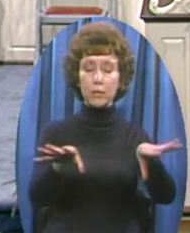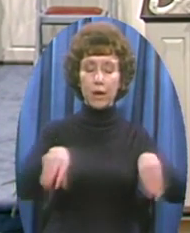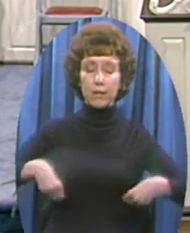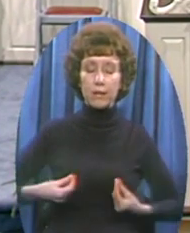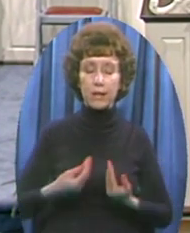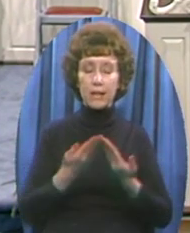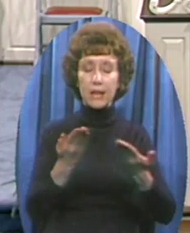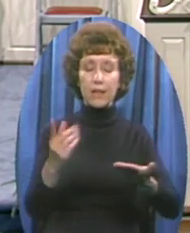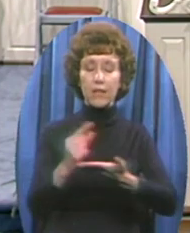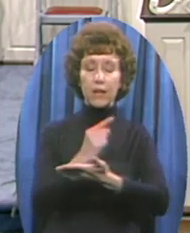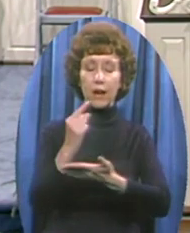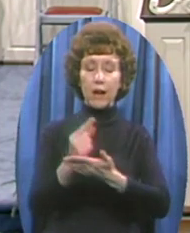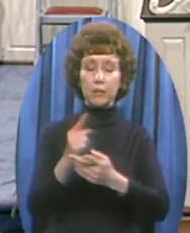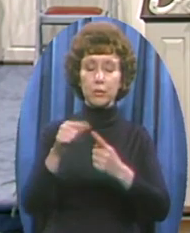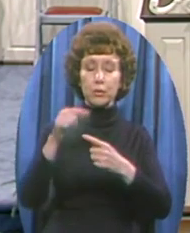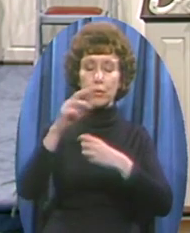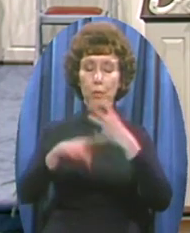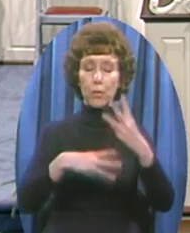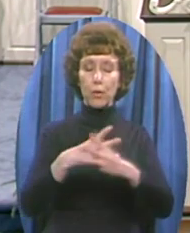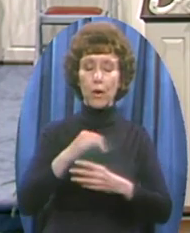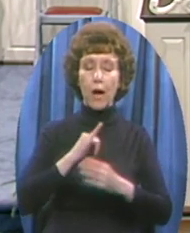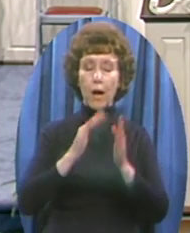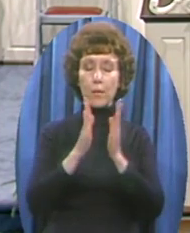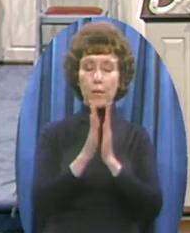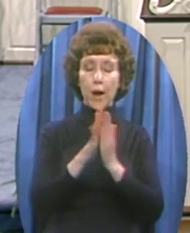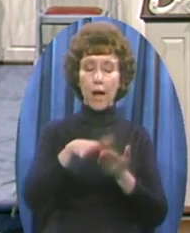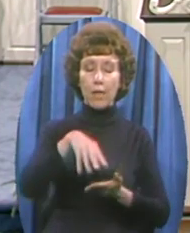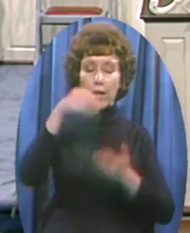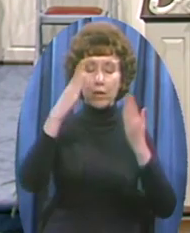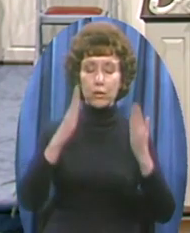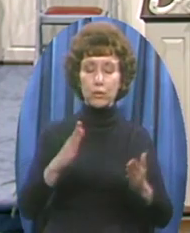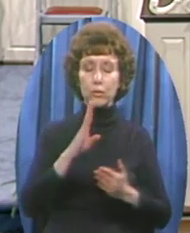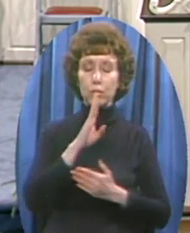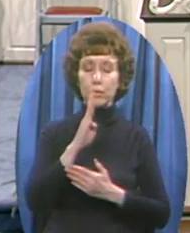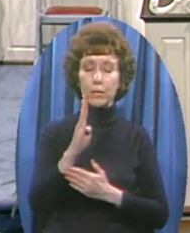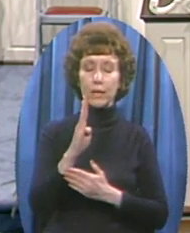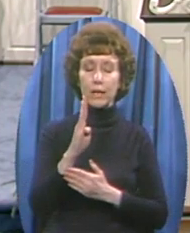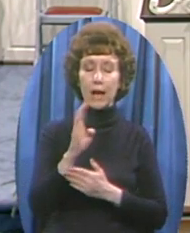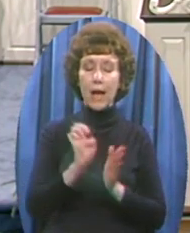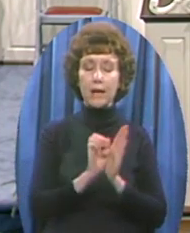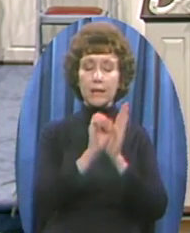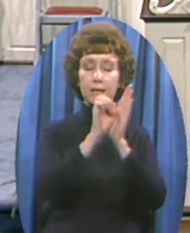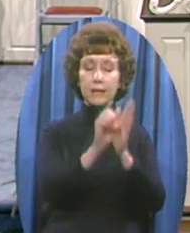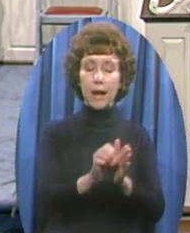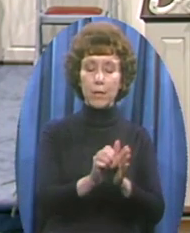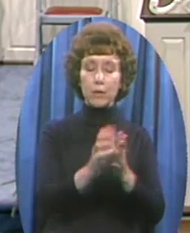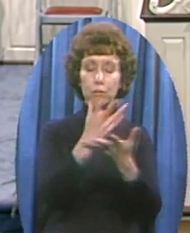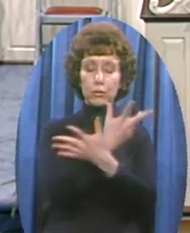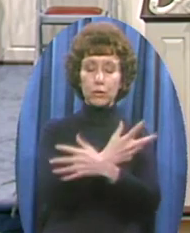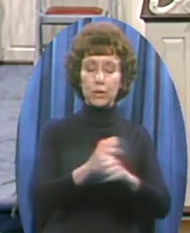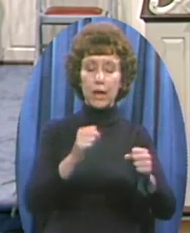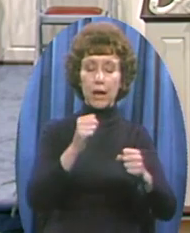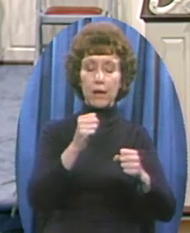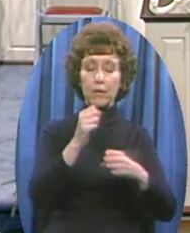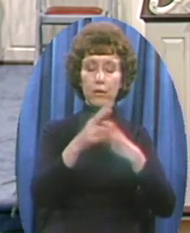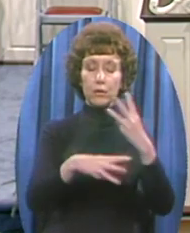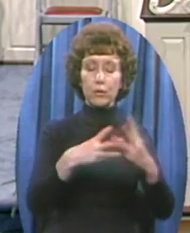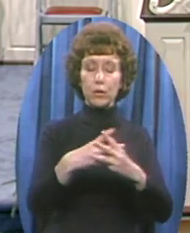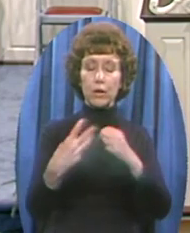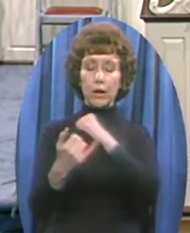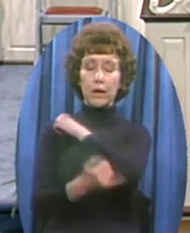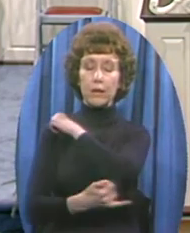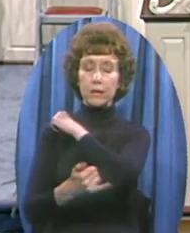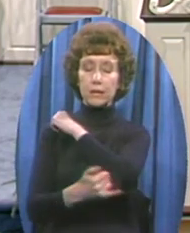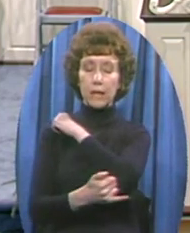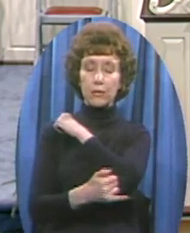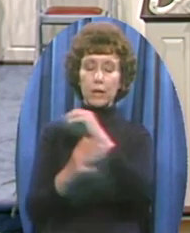world. I pray they shall be a torch to save this country from communism and for our moral